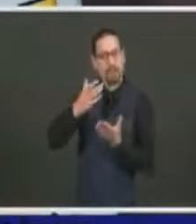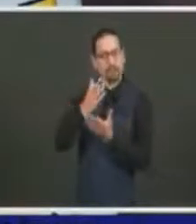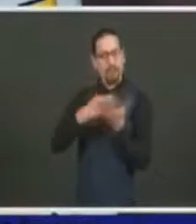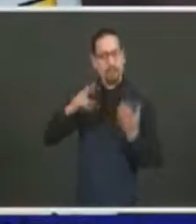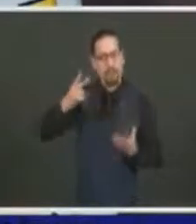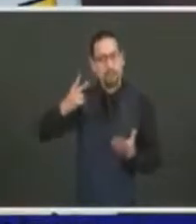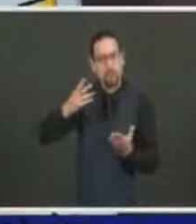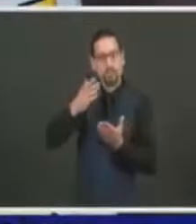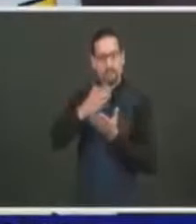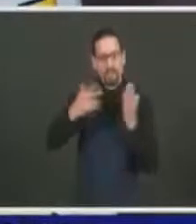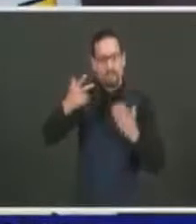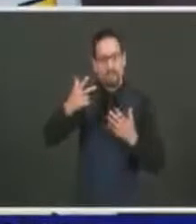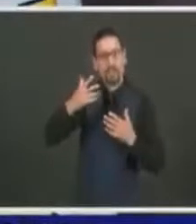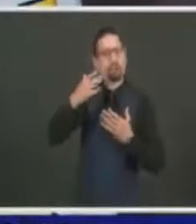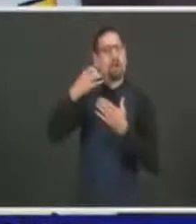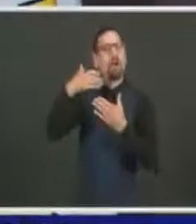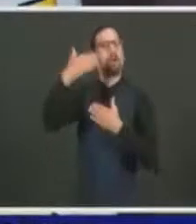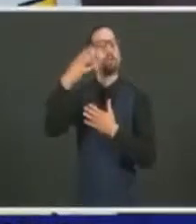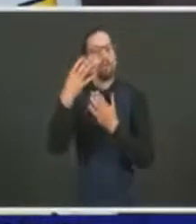if we follow the rules.